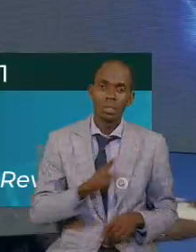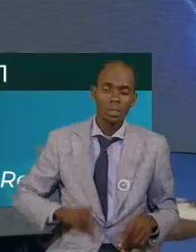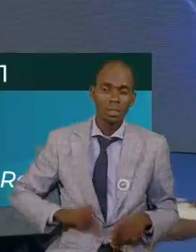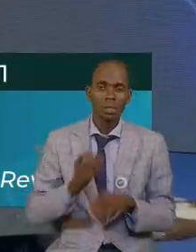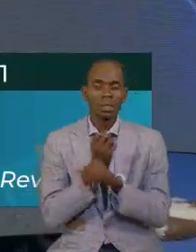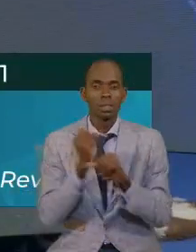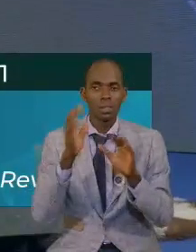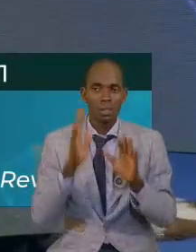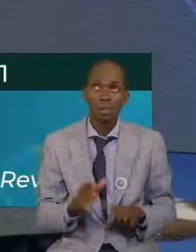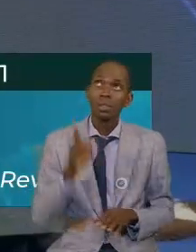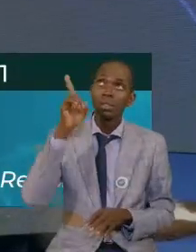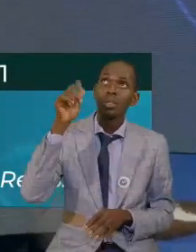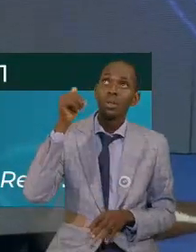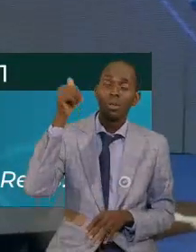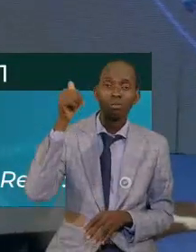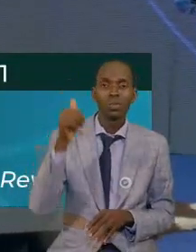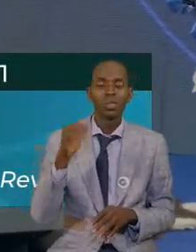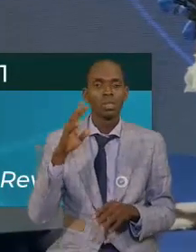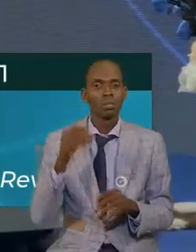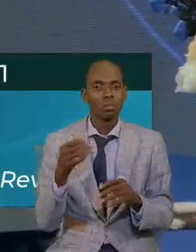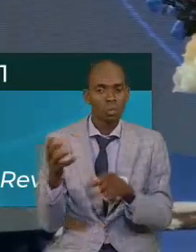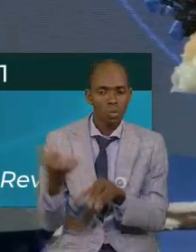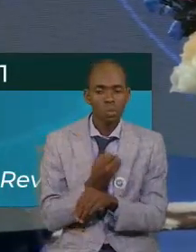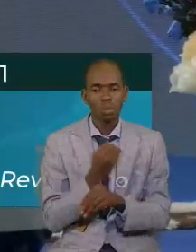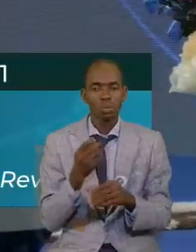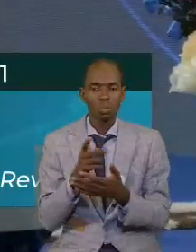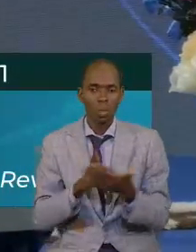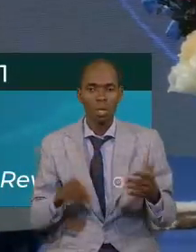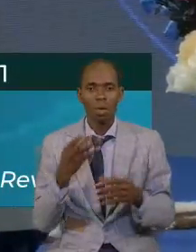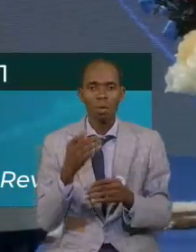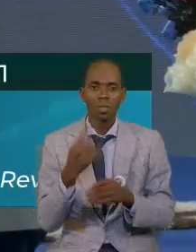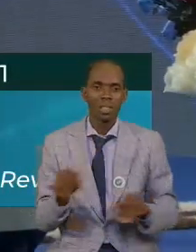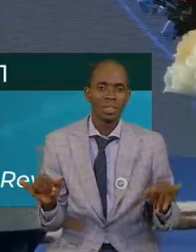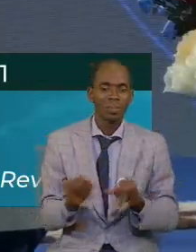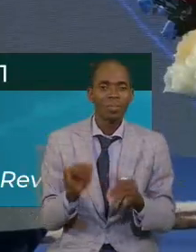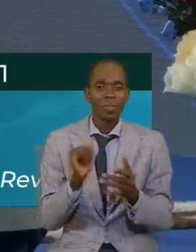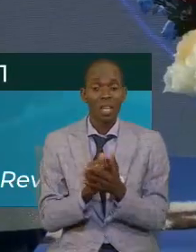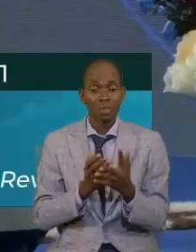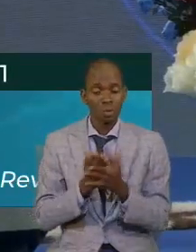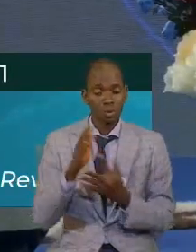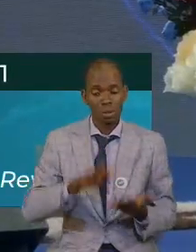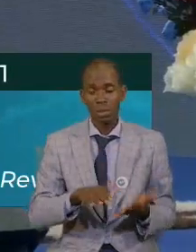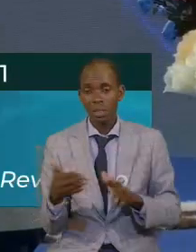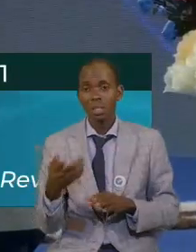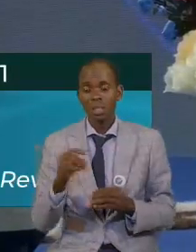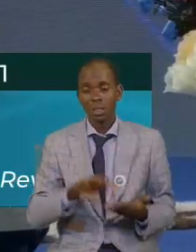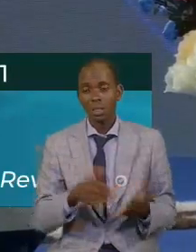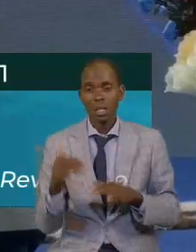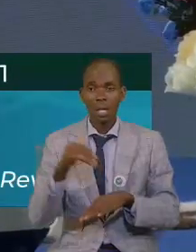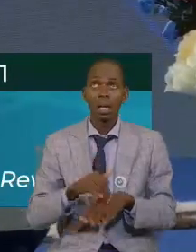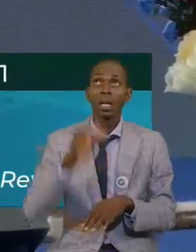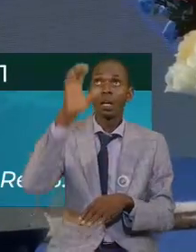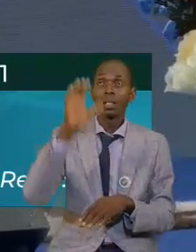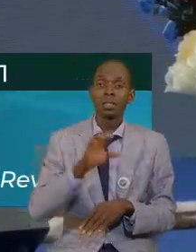also himself likewise took part of the same, that through death, the death at Calvary, he